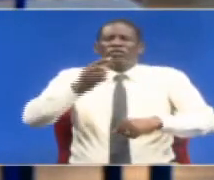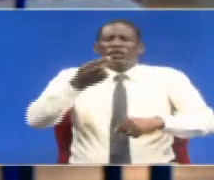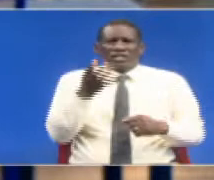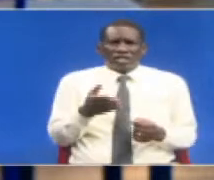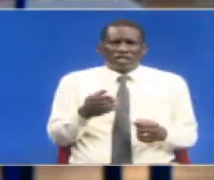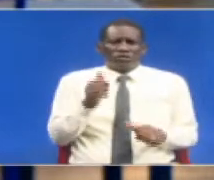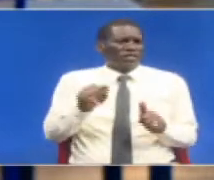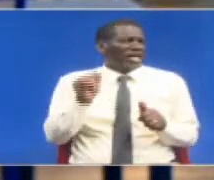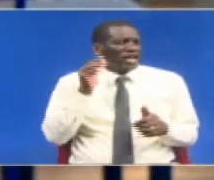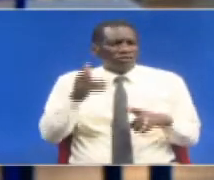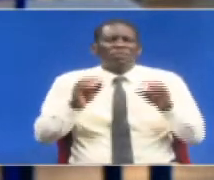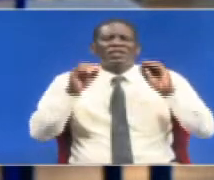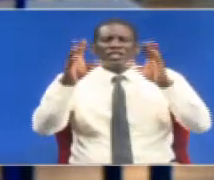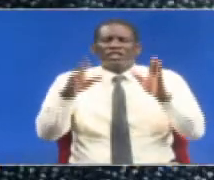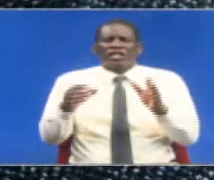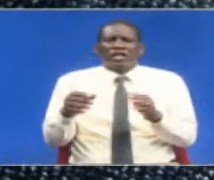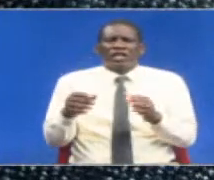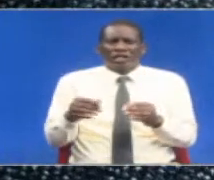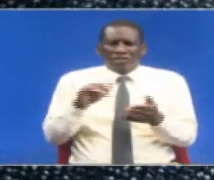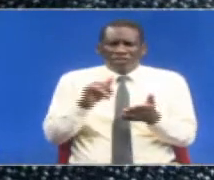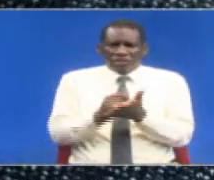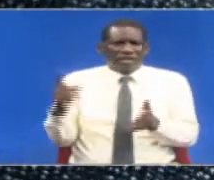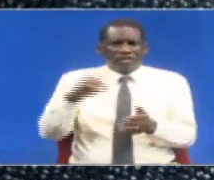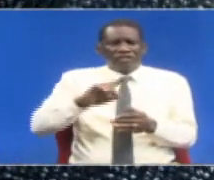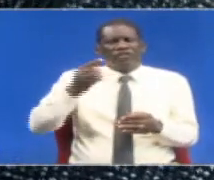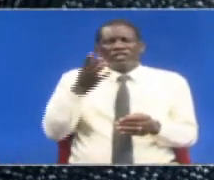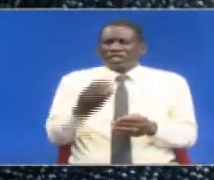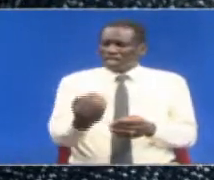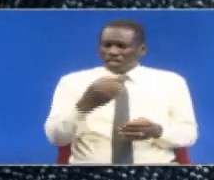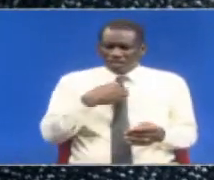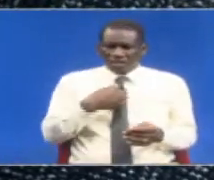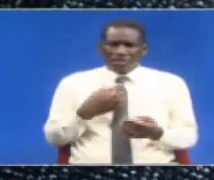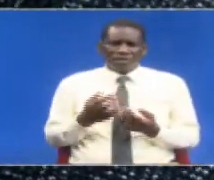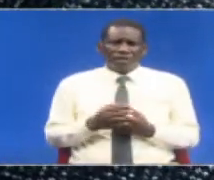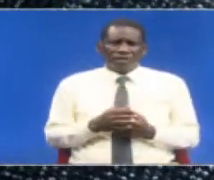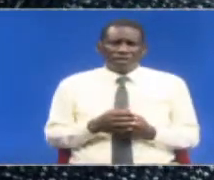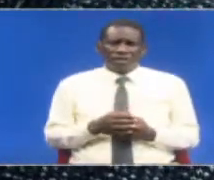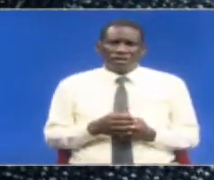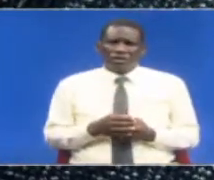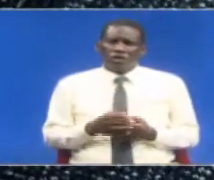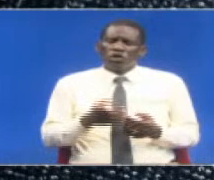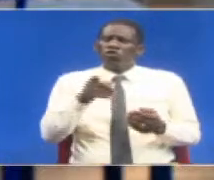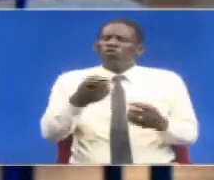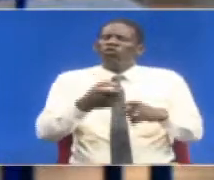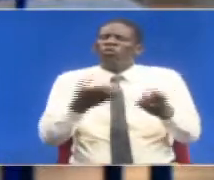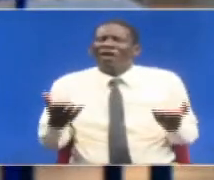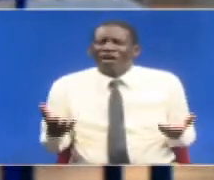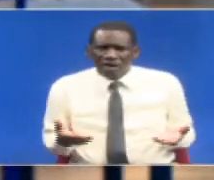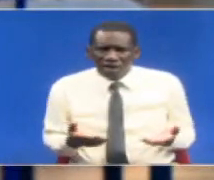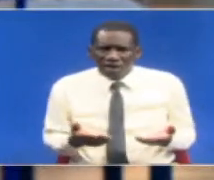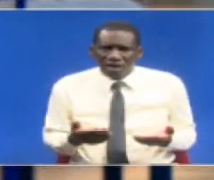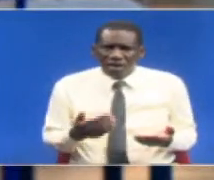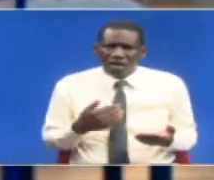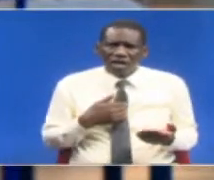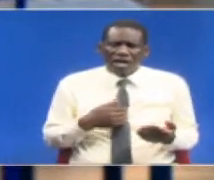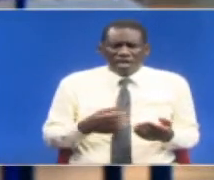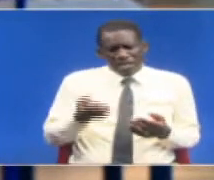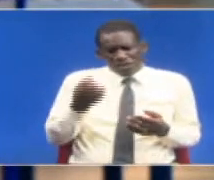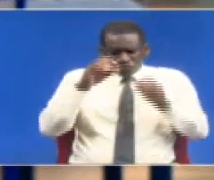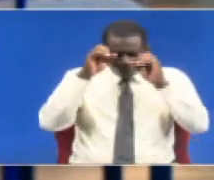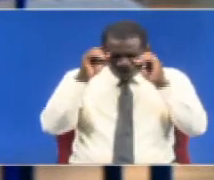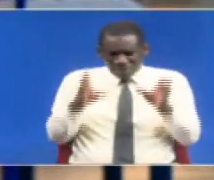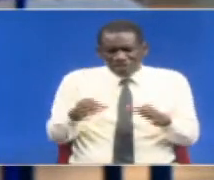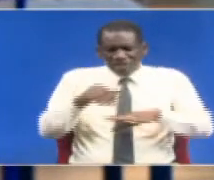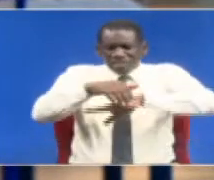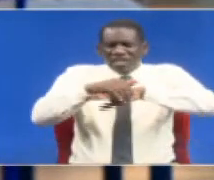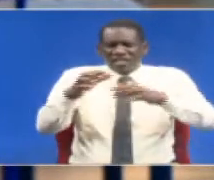heard from the teacher who was on duty that day. The first thing he asked was, where do you come from? I could not understand what that was.